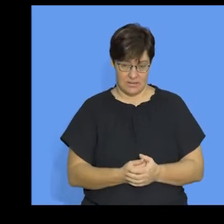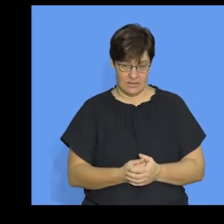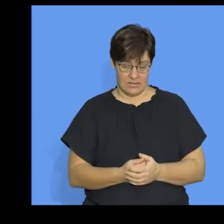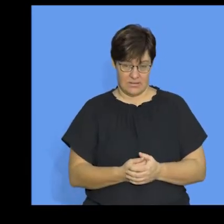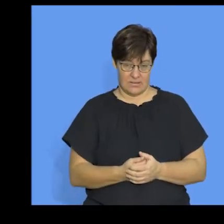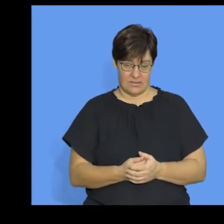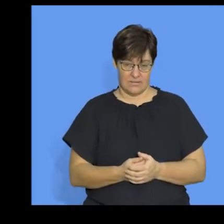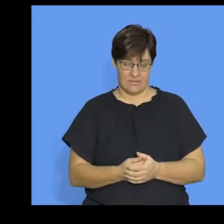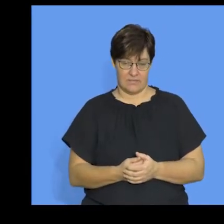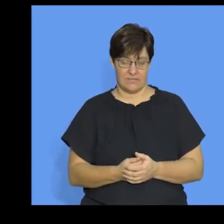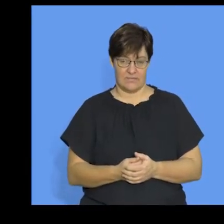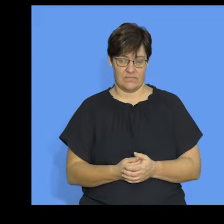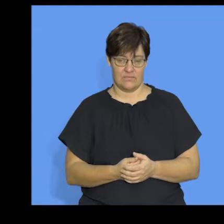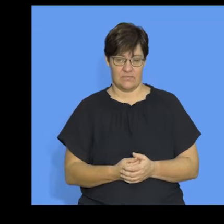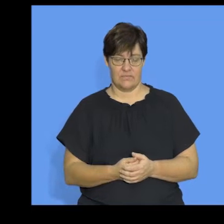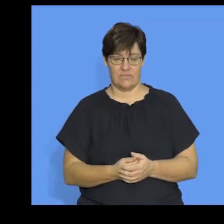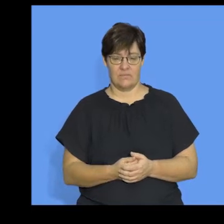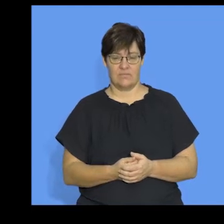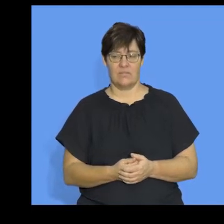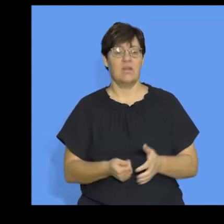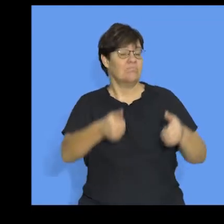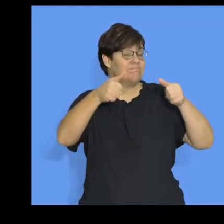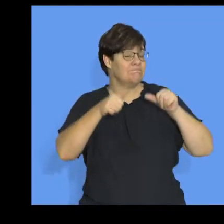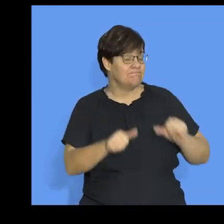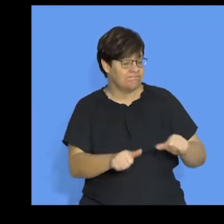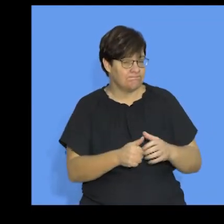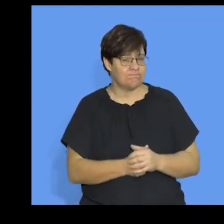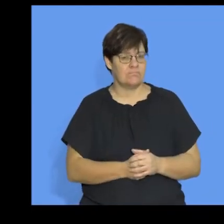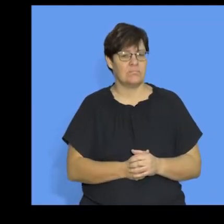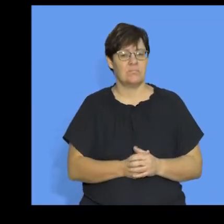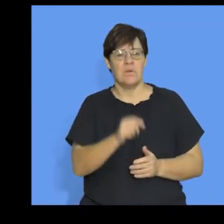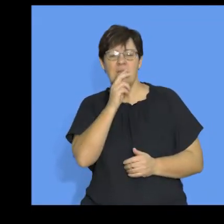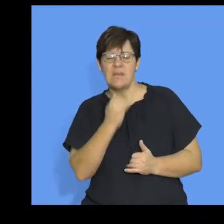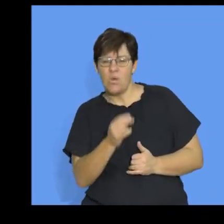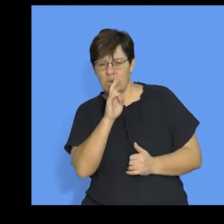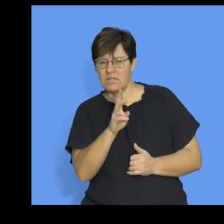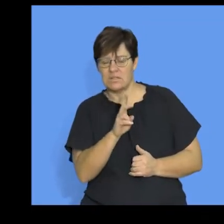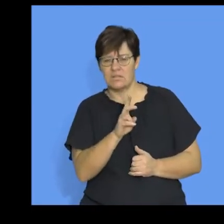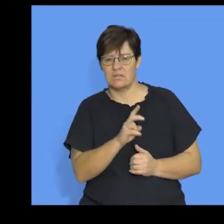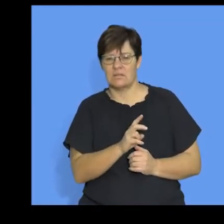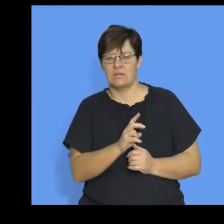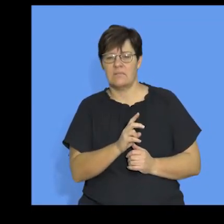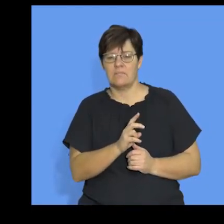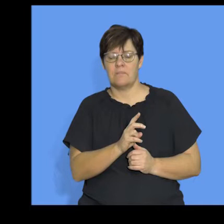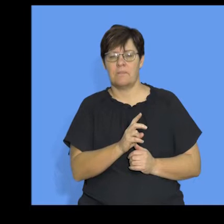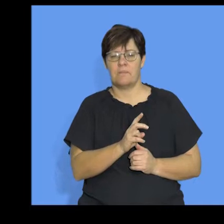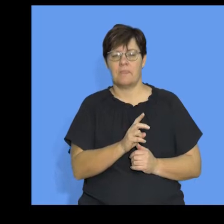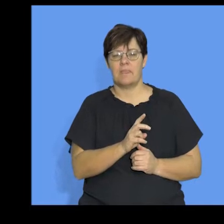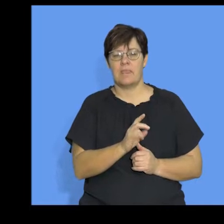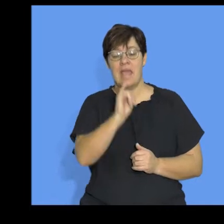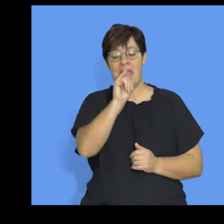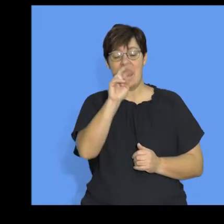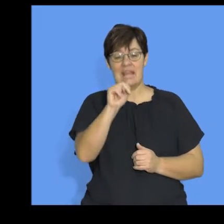We now come to another important consideration, and this is what we refer to as indirect material or consumable